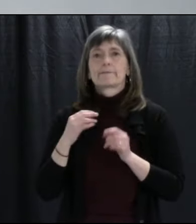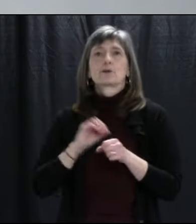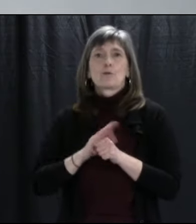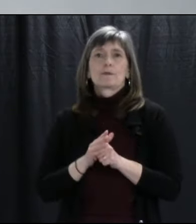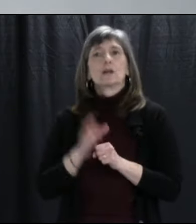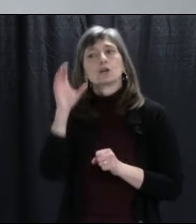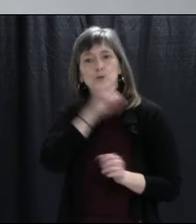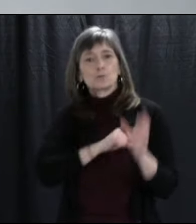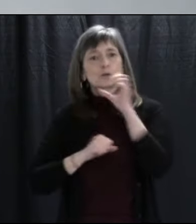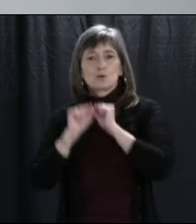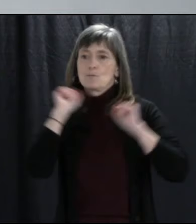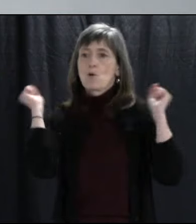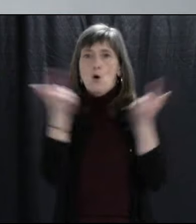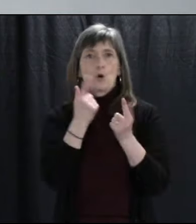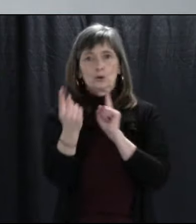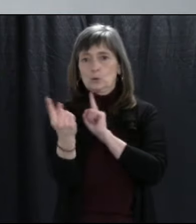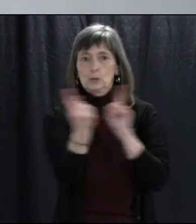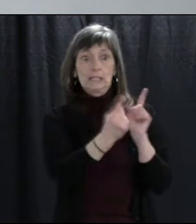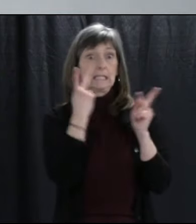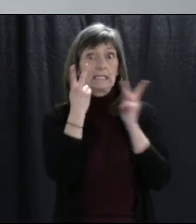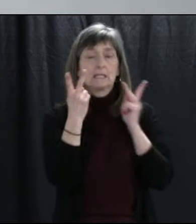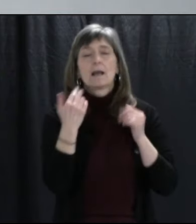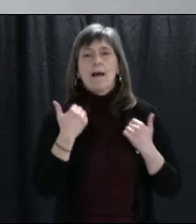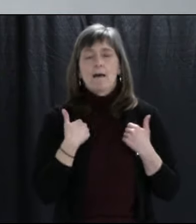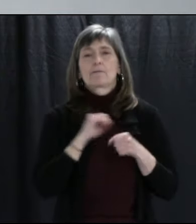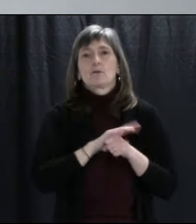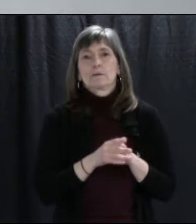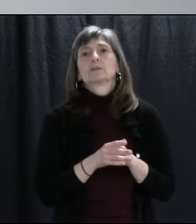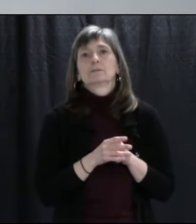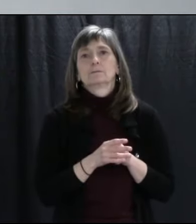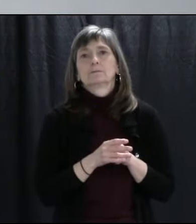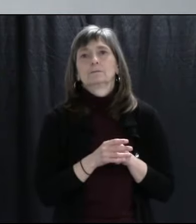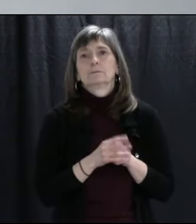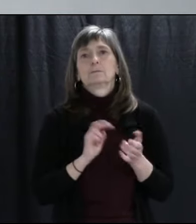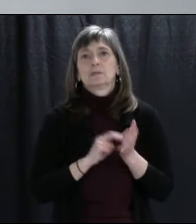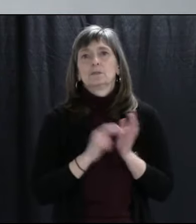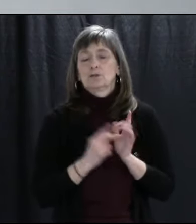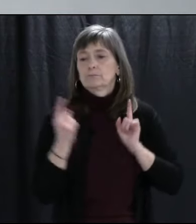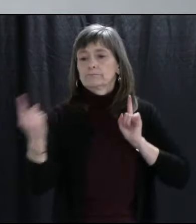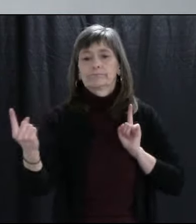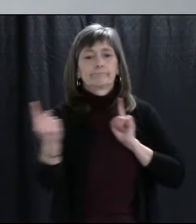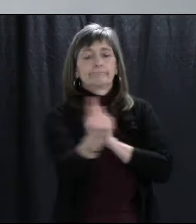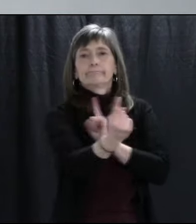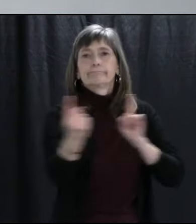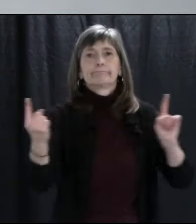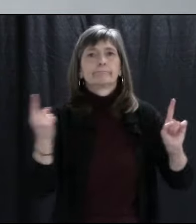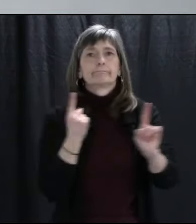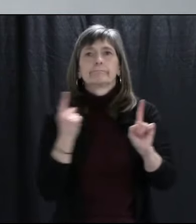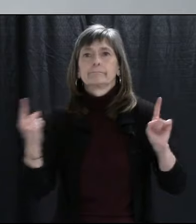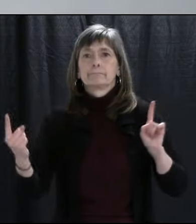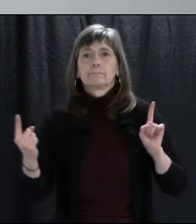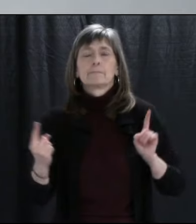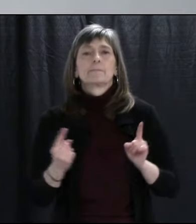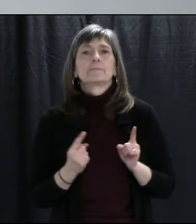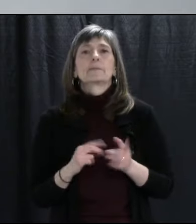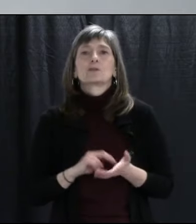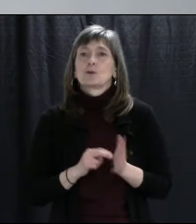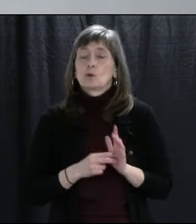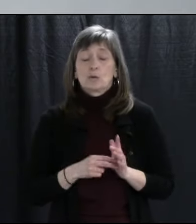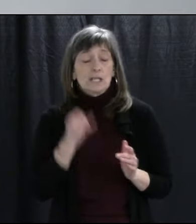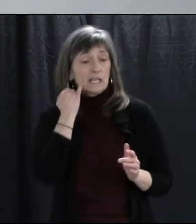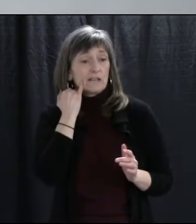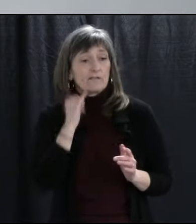think, obviously we are concerned about any transmission that's happening, and I think